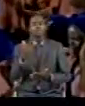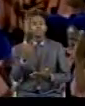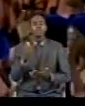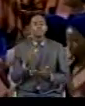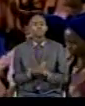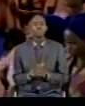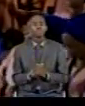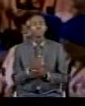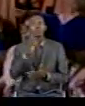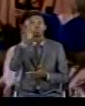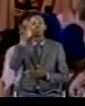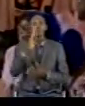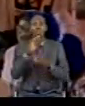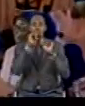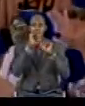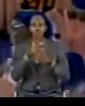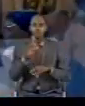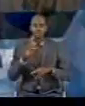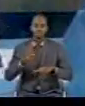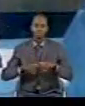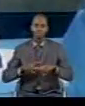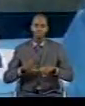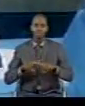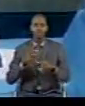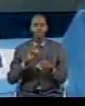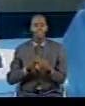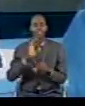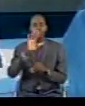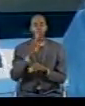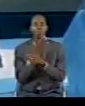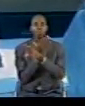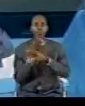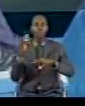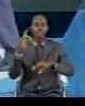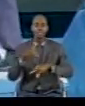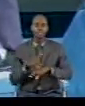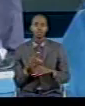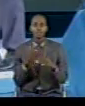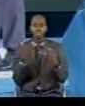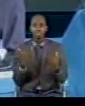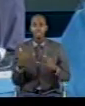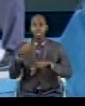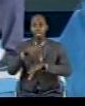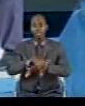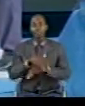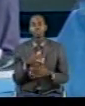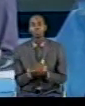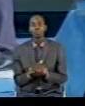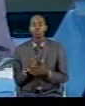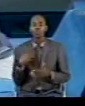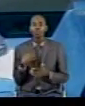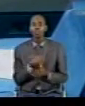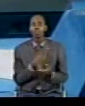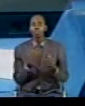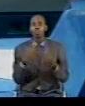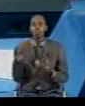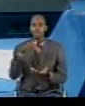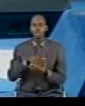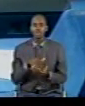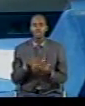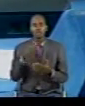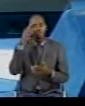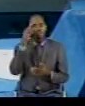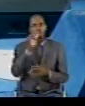God bless you. Sit down in your freedom. Tonight, we come again for a